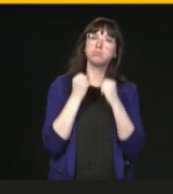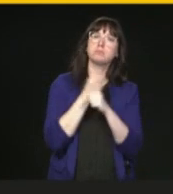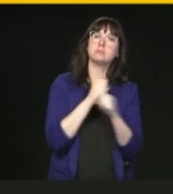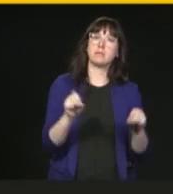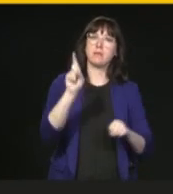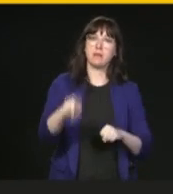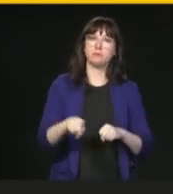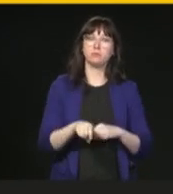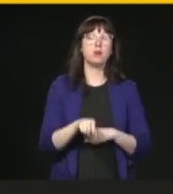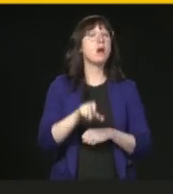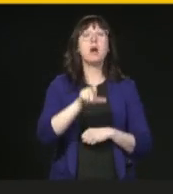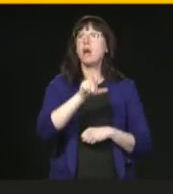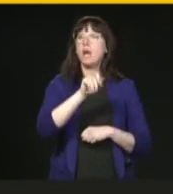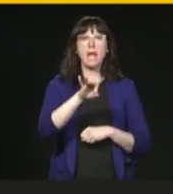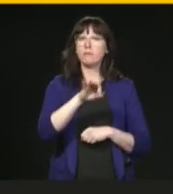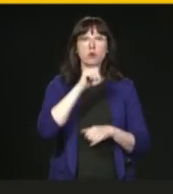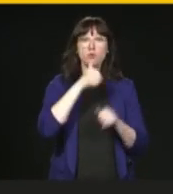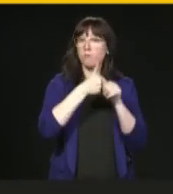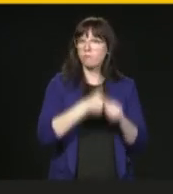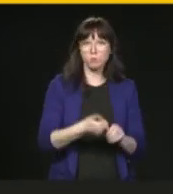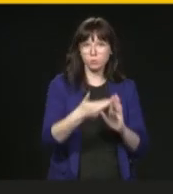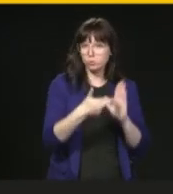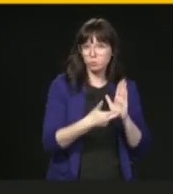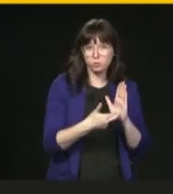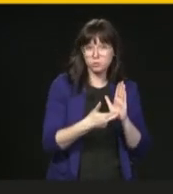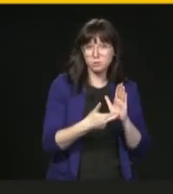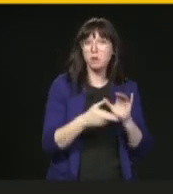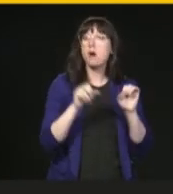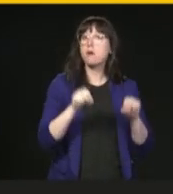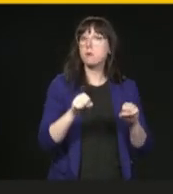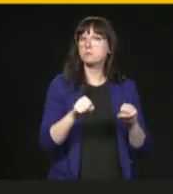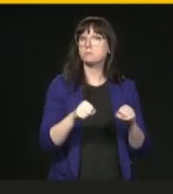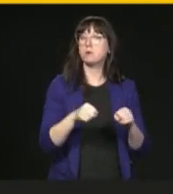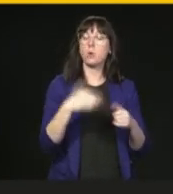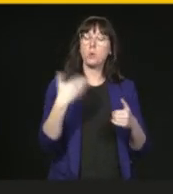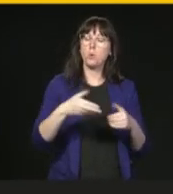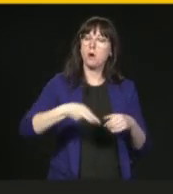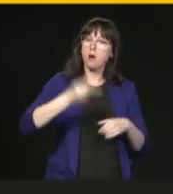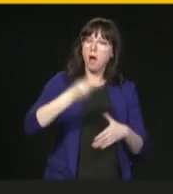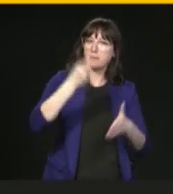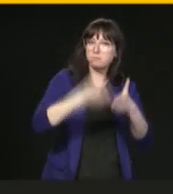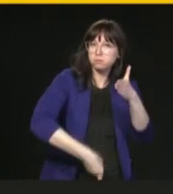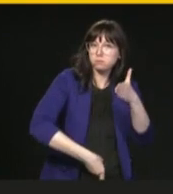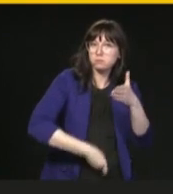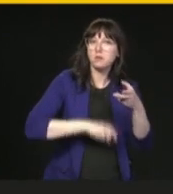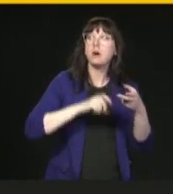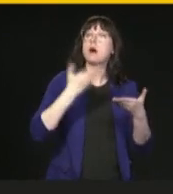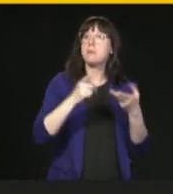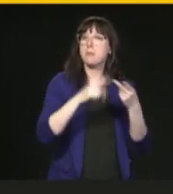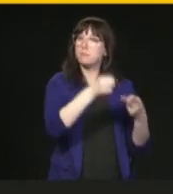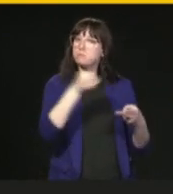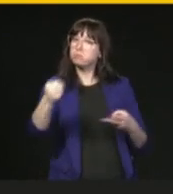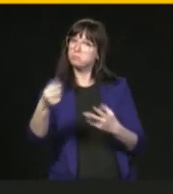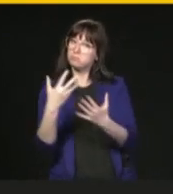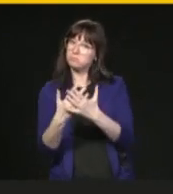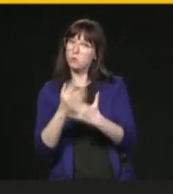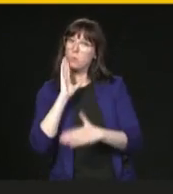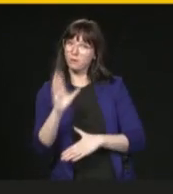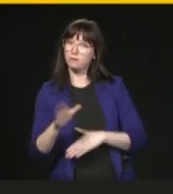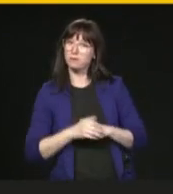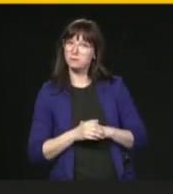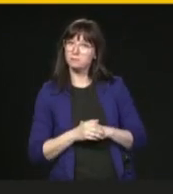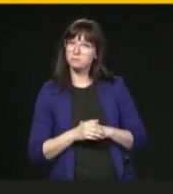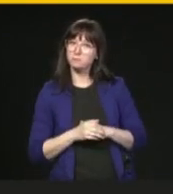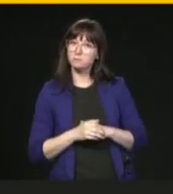If you do not comply with these instructions, you could face serious fines and even prison time.